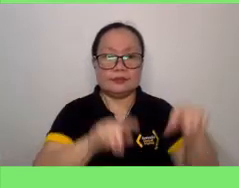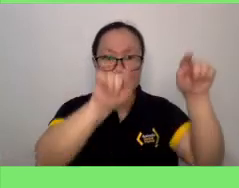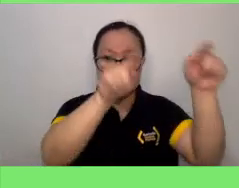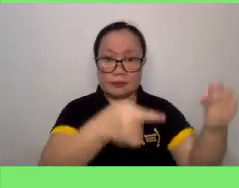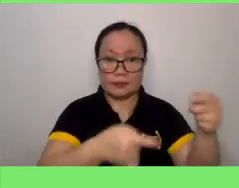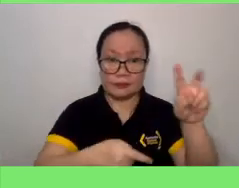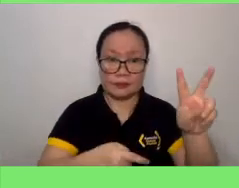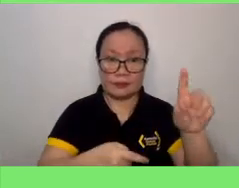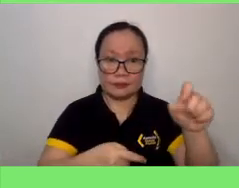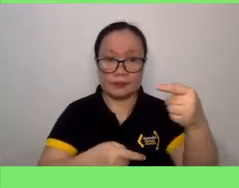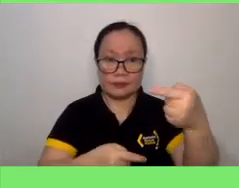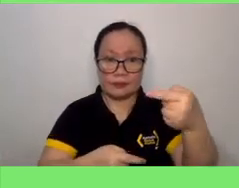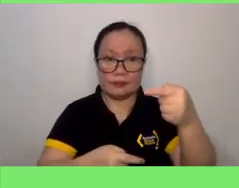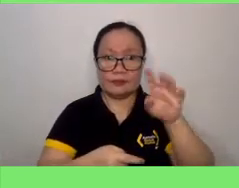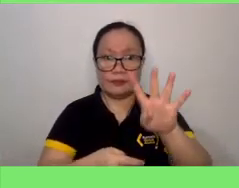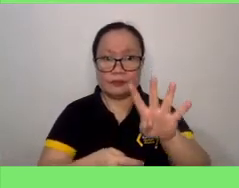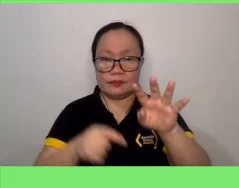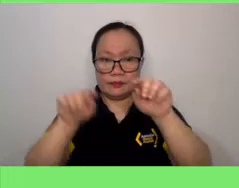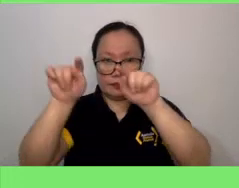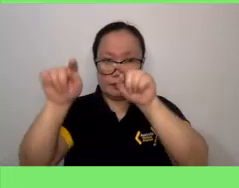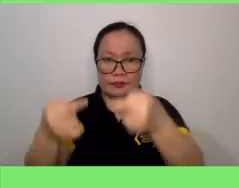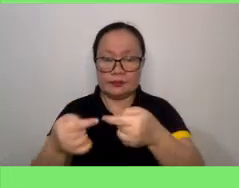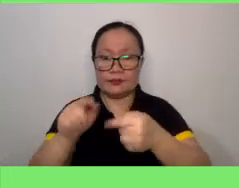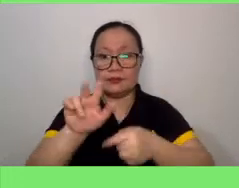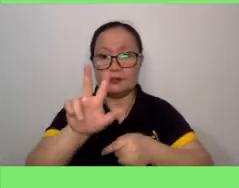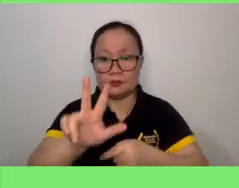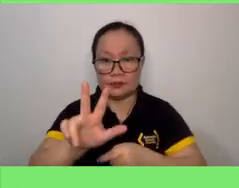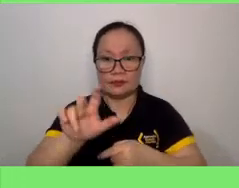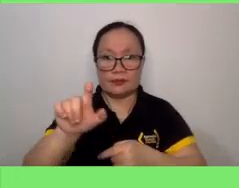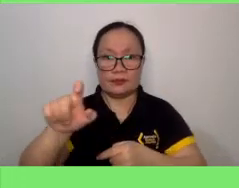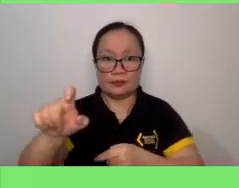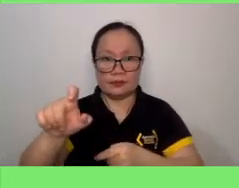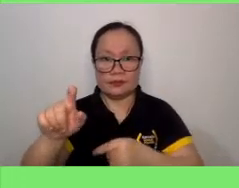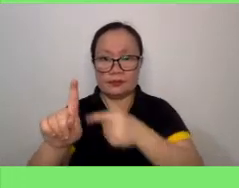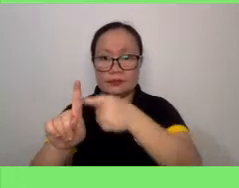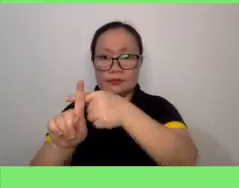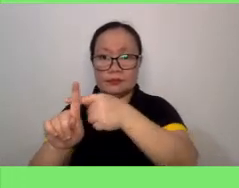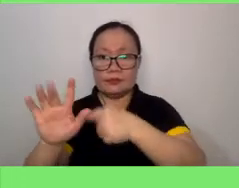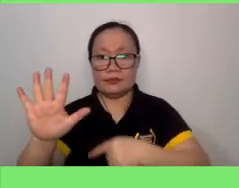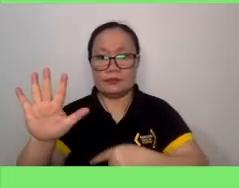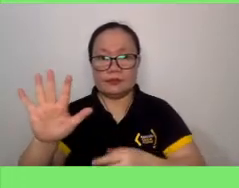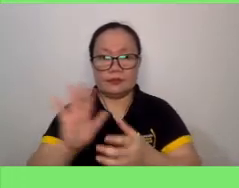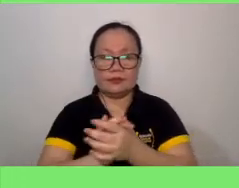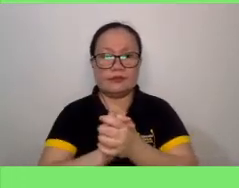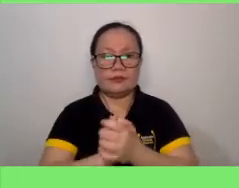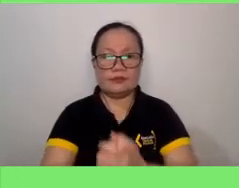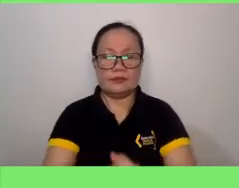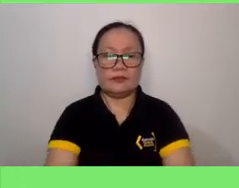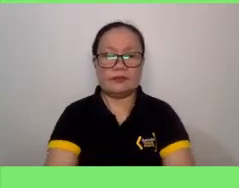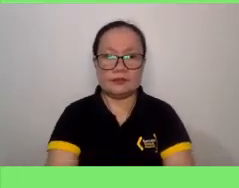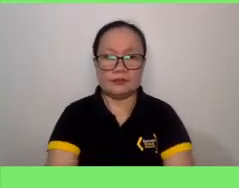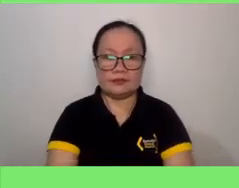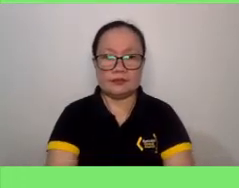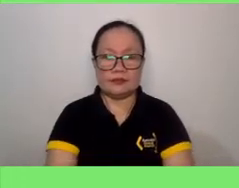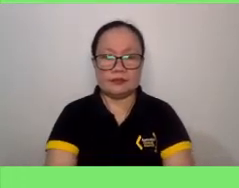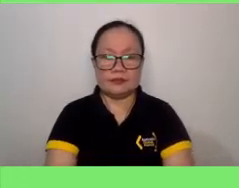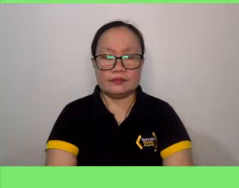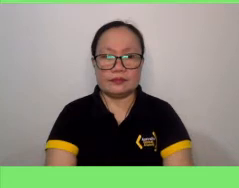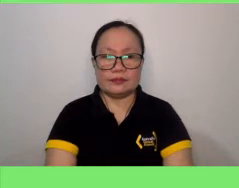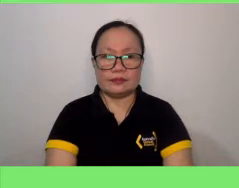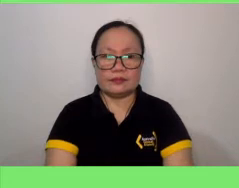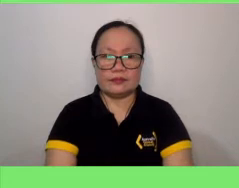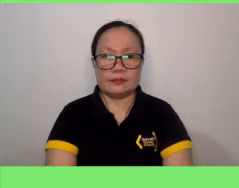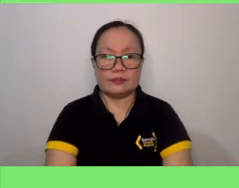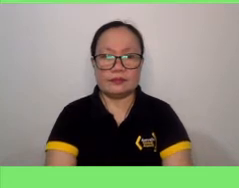have 2x minus 4, 3x plus 5. So, pag sinabi nating binomial, dalawang terms. So, dalawang terms din